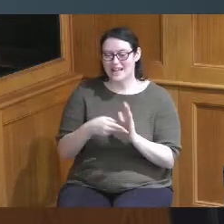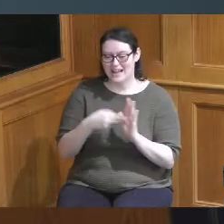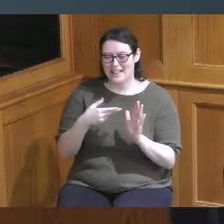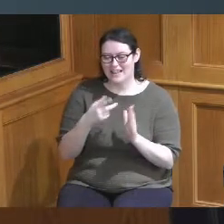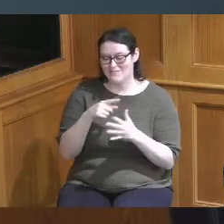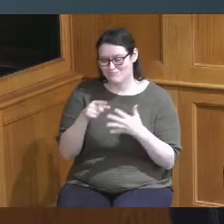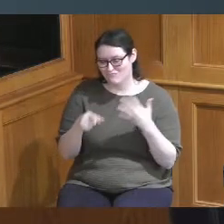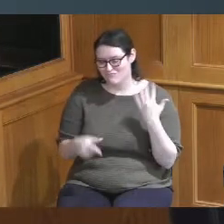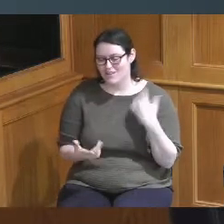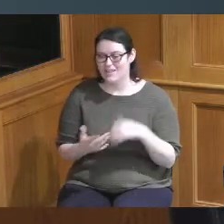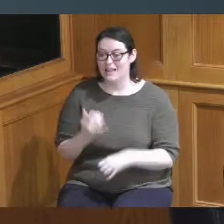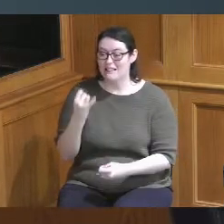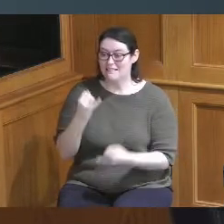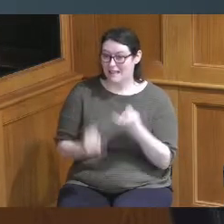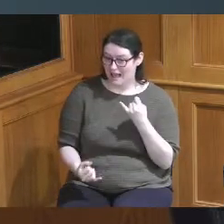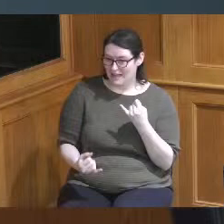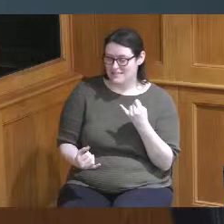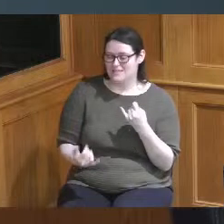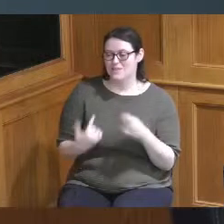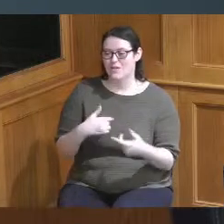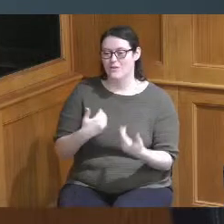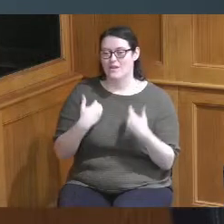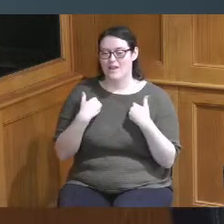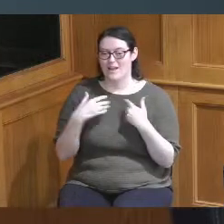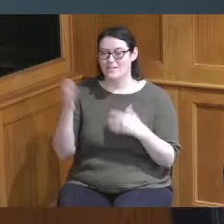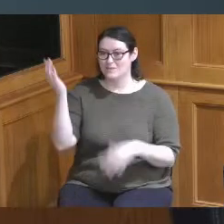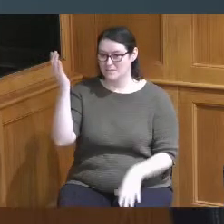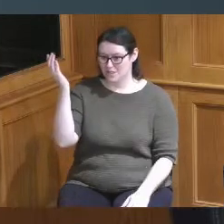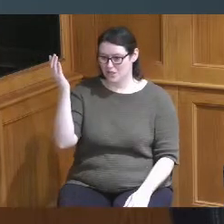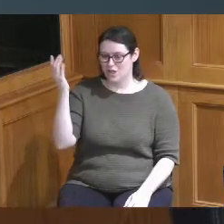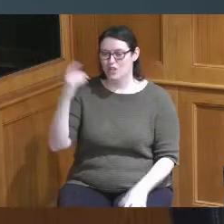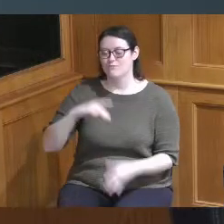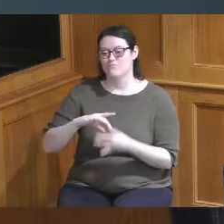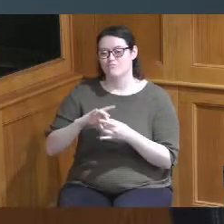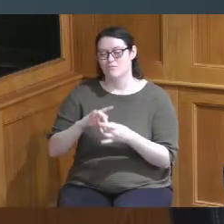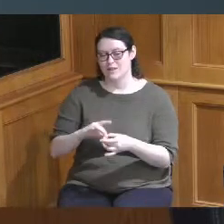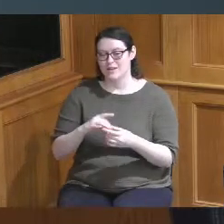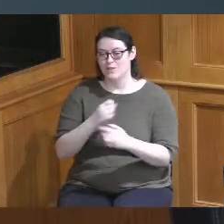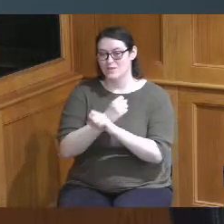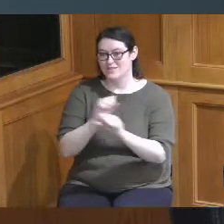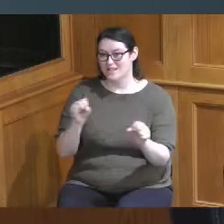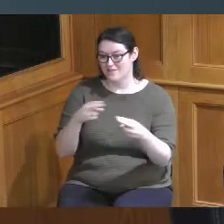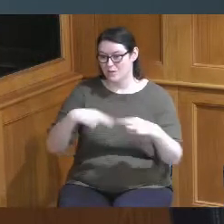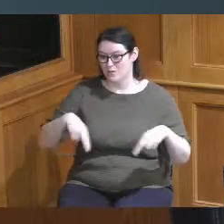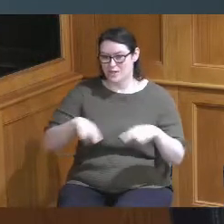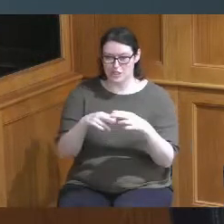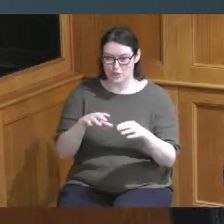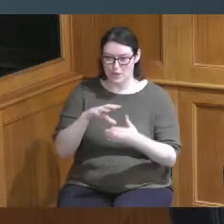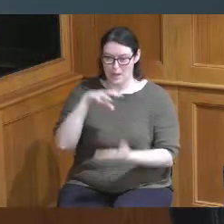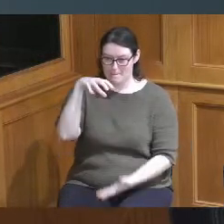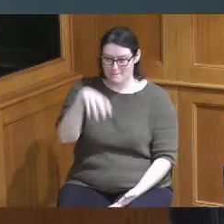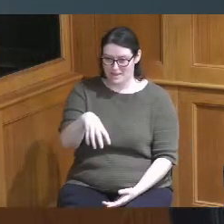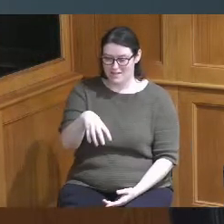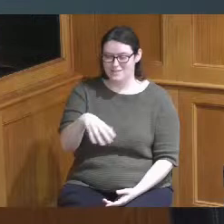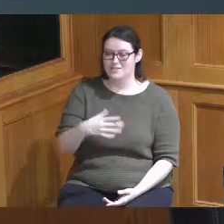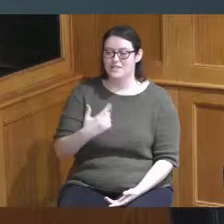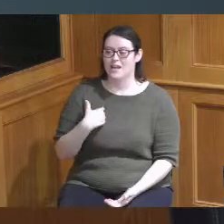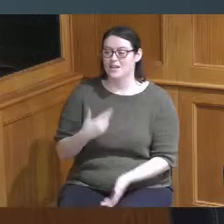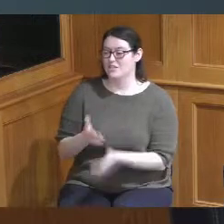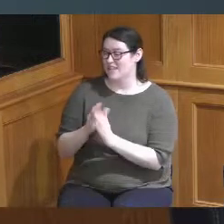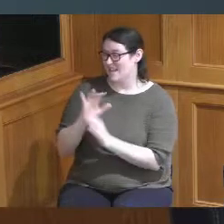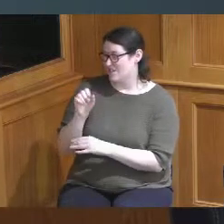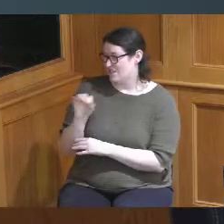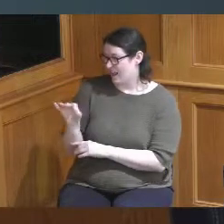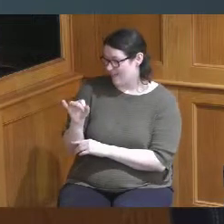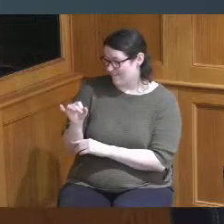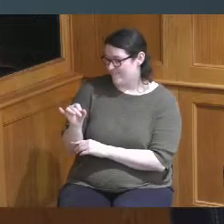things. Lastly, we did have a speaker that talked about the Safety Regional Complex. I'll just ask Mr. Aludo if